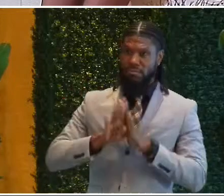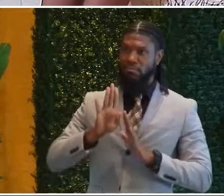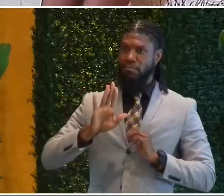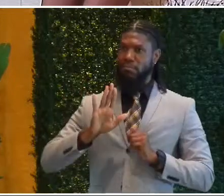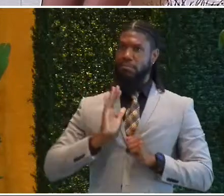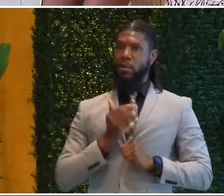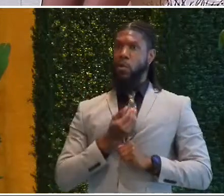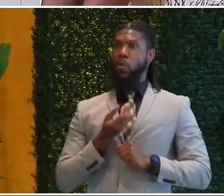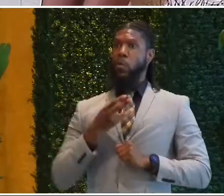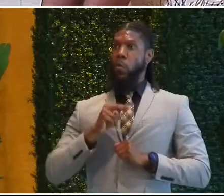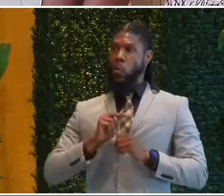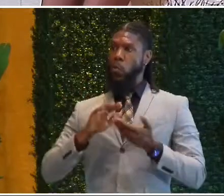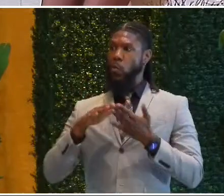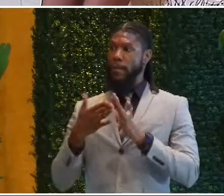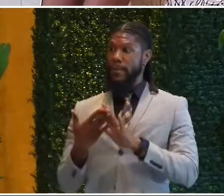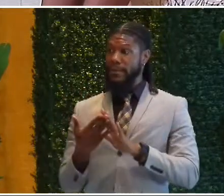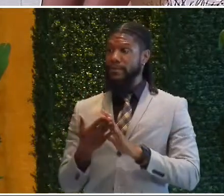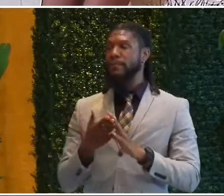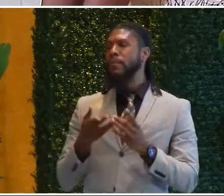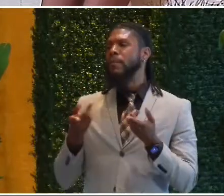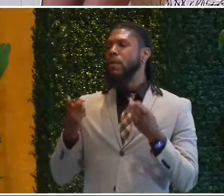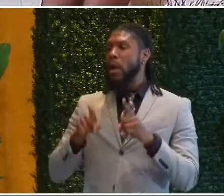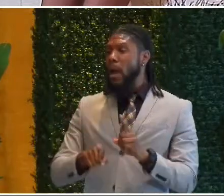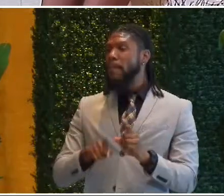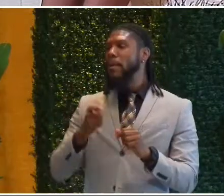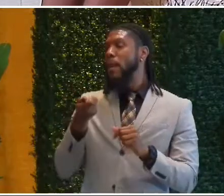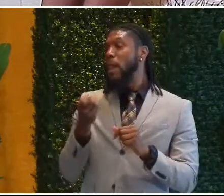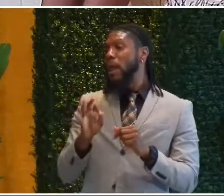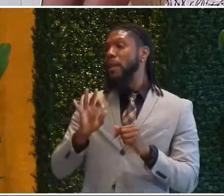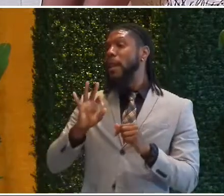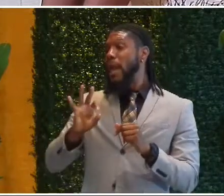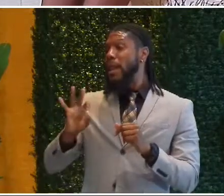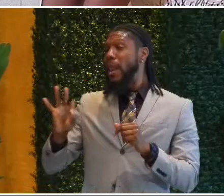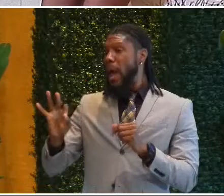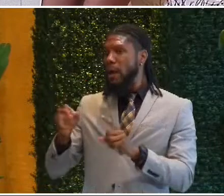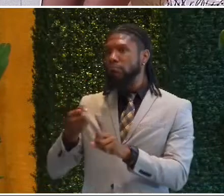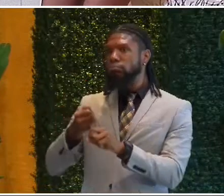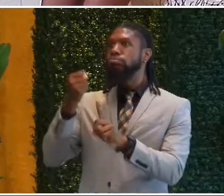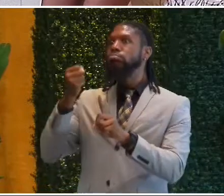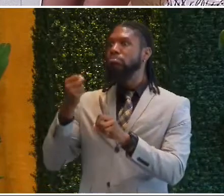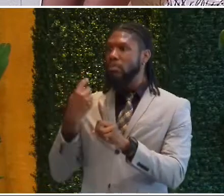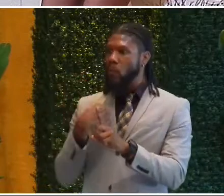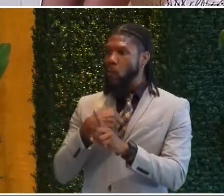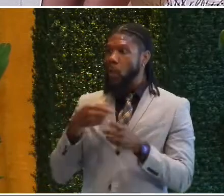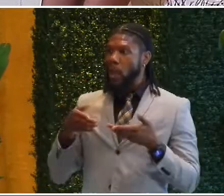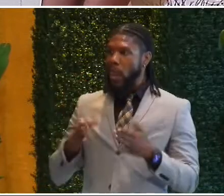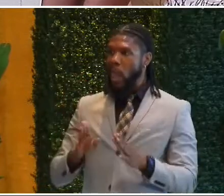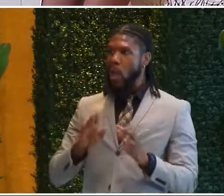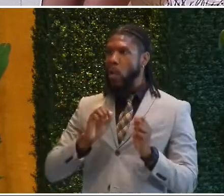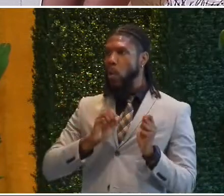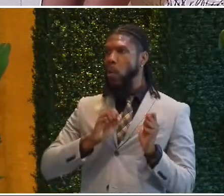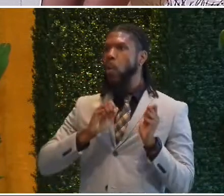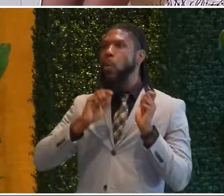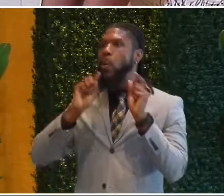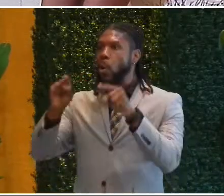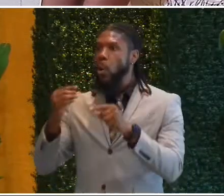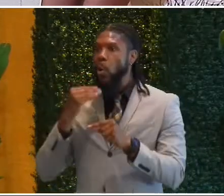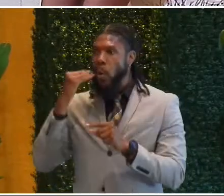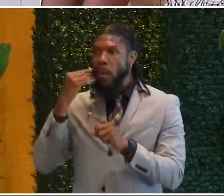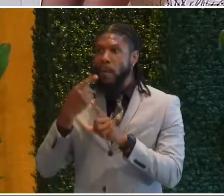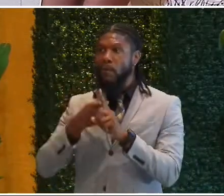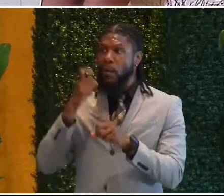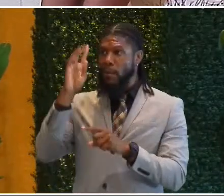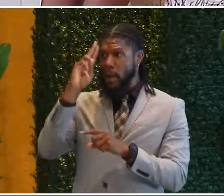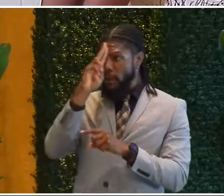disabled people until 1999 that we were allowed to go home from the hospital